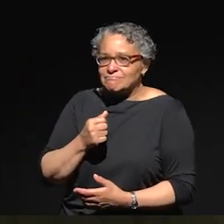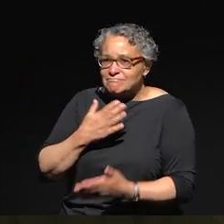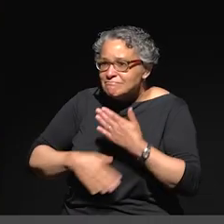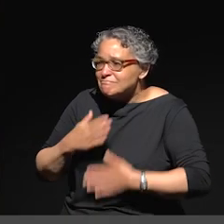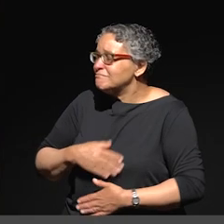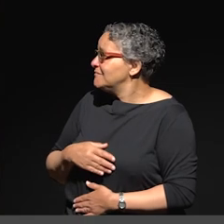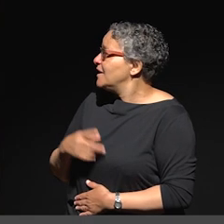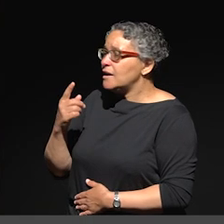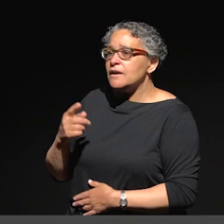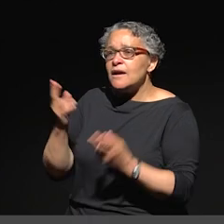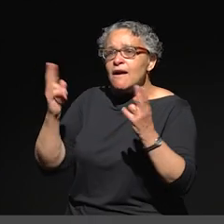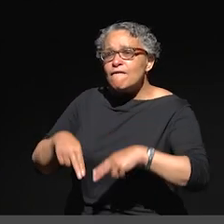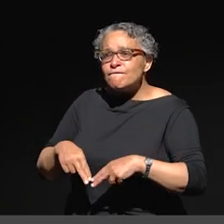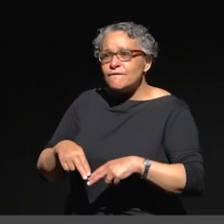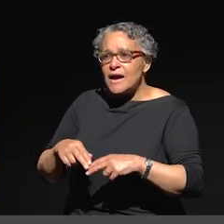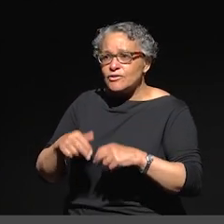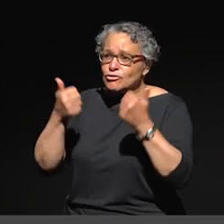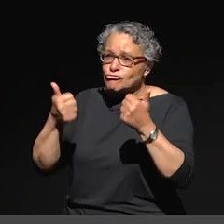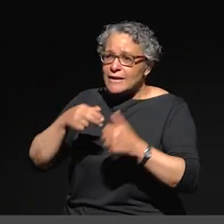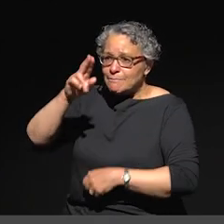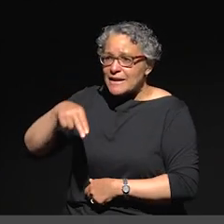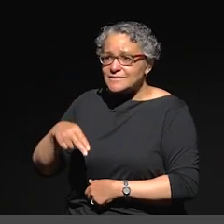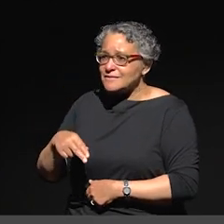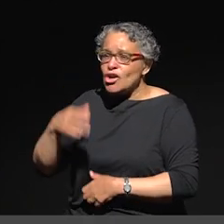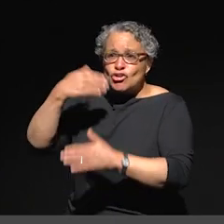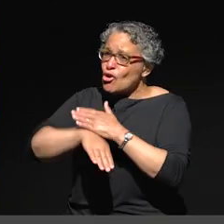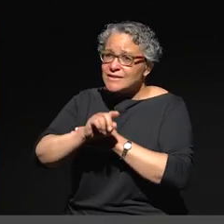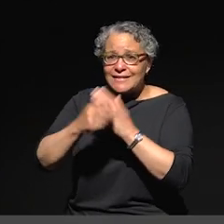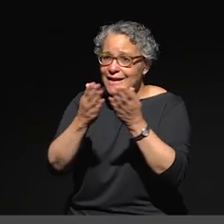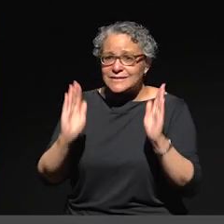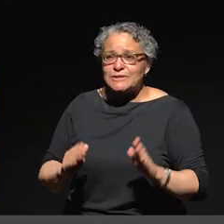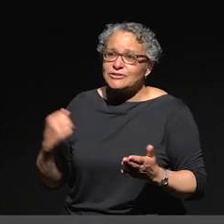great painting. It's not in the exhibition. It's one of the paintings that are not in the exhibition.